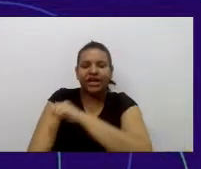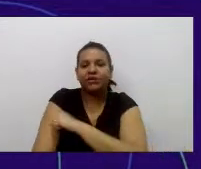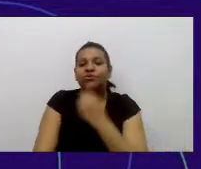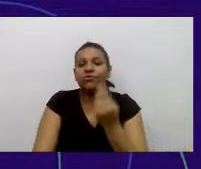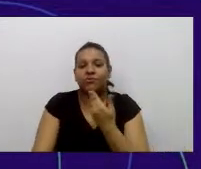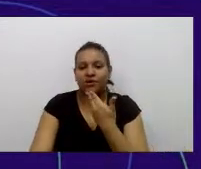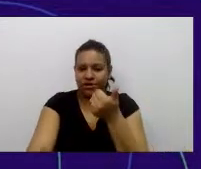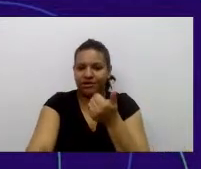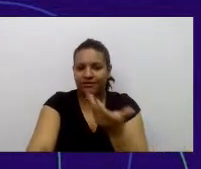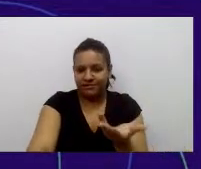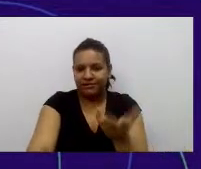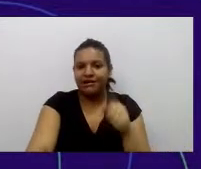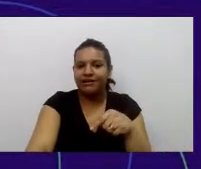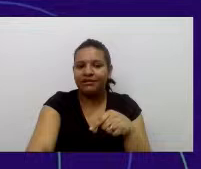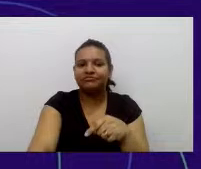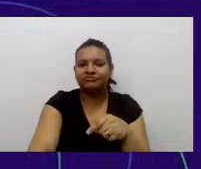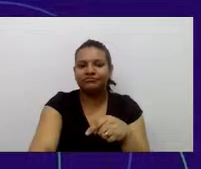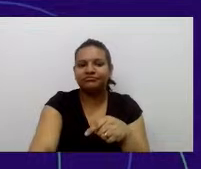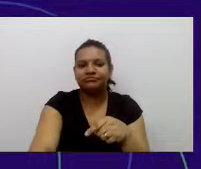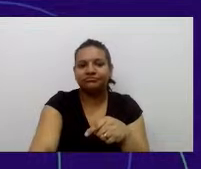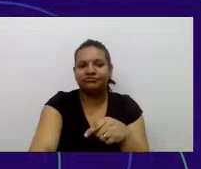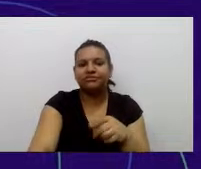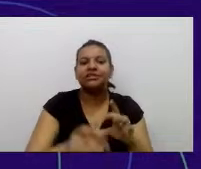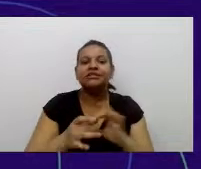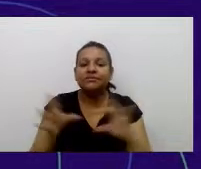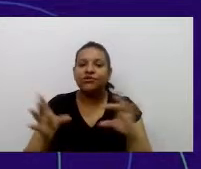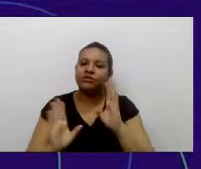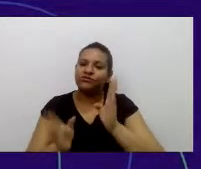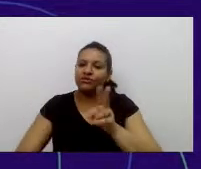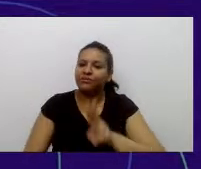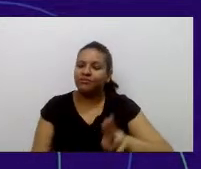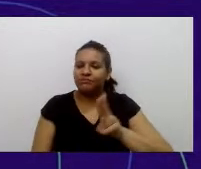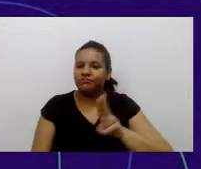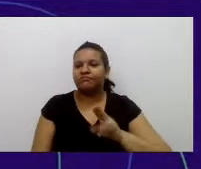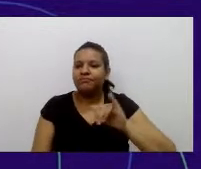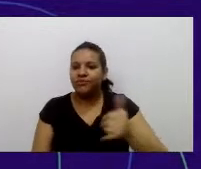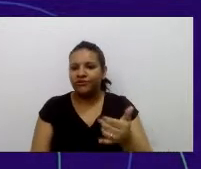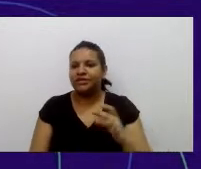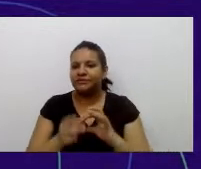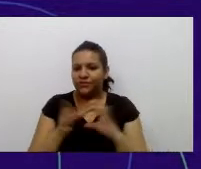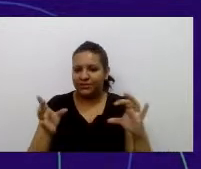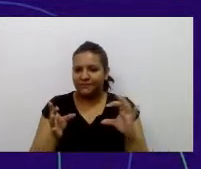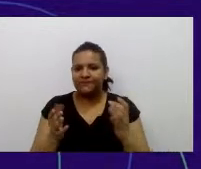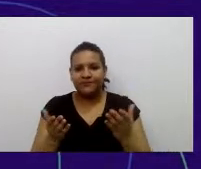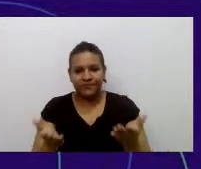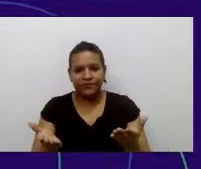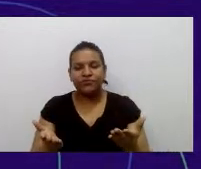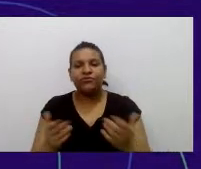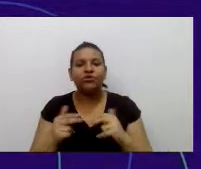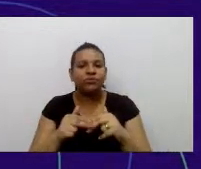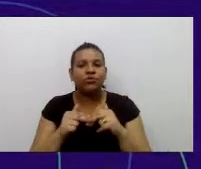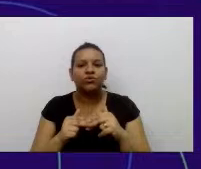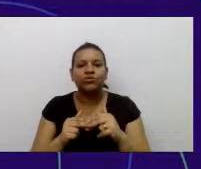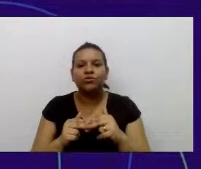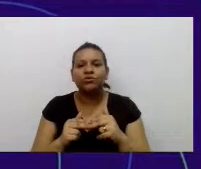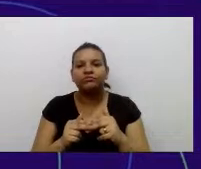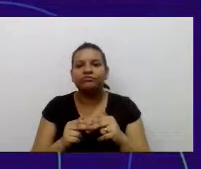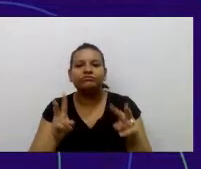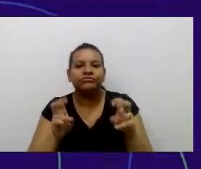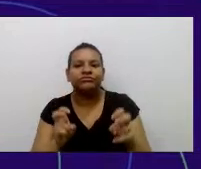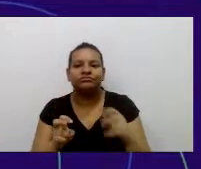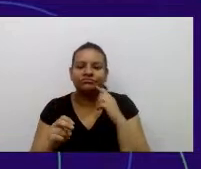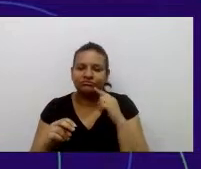what's available? So going back to friend or foe, I think it's a matter